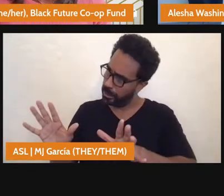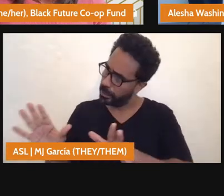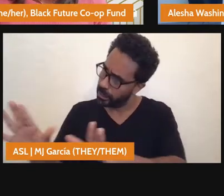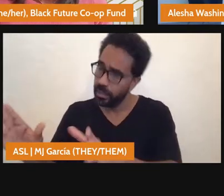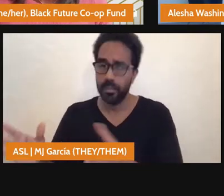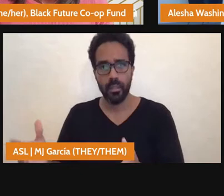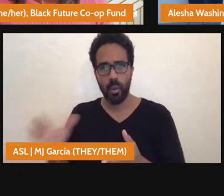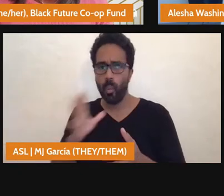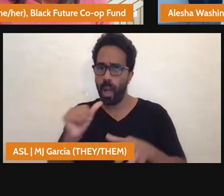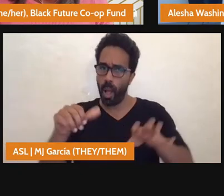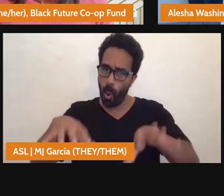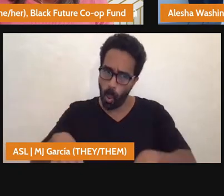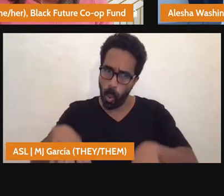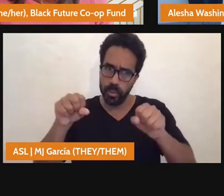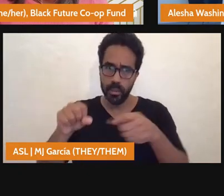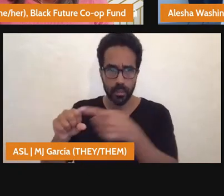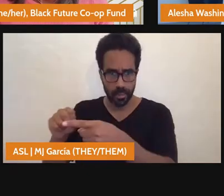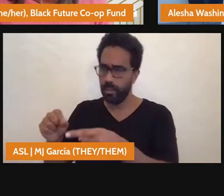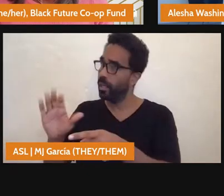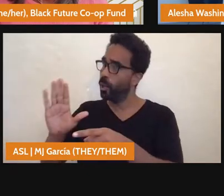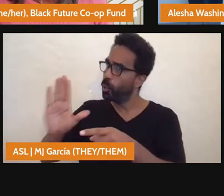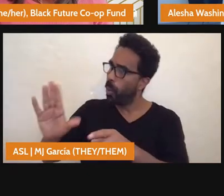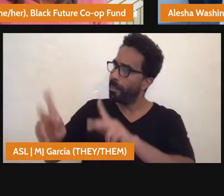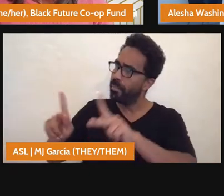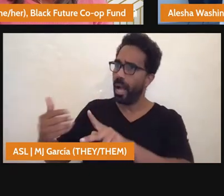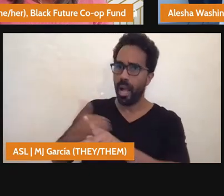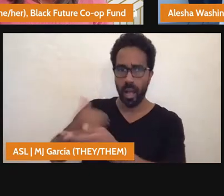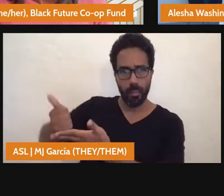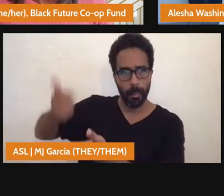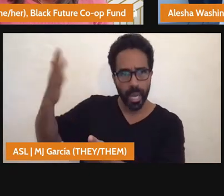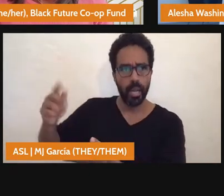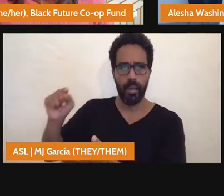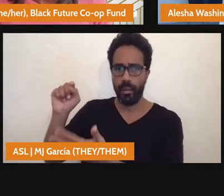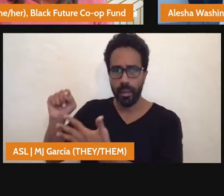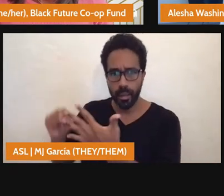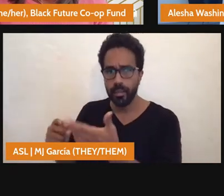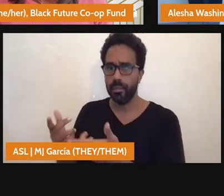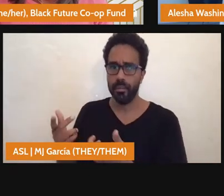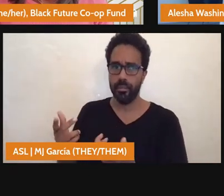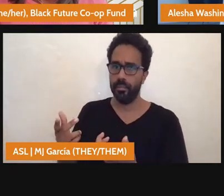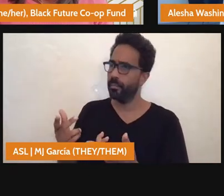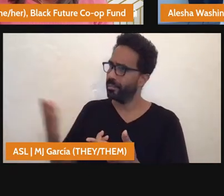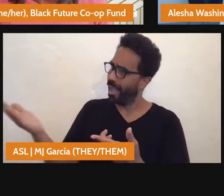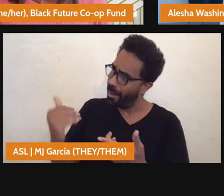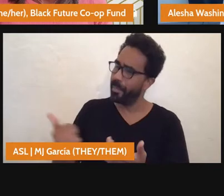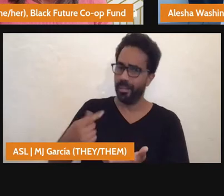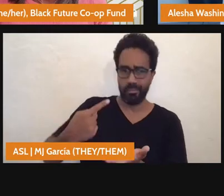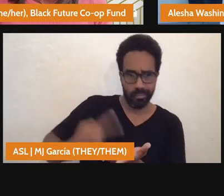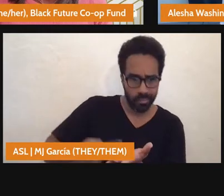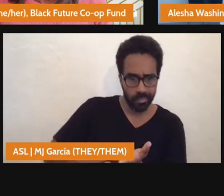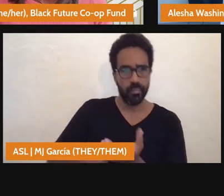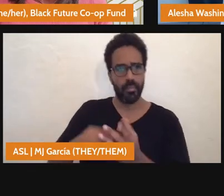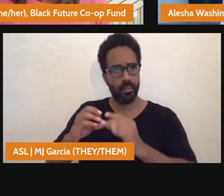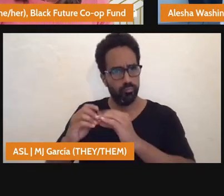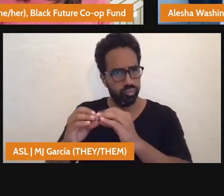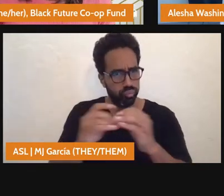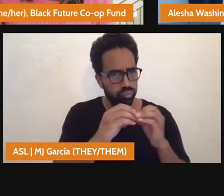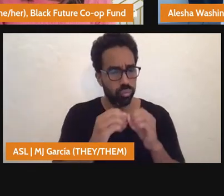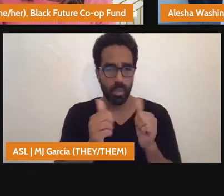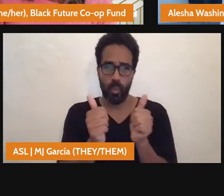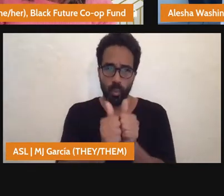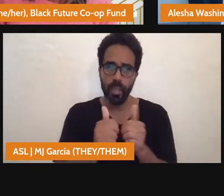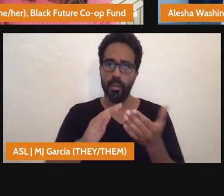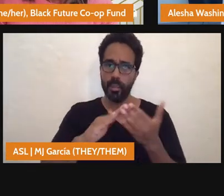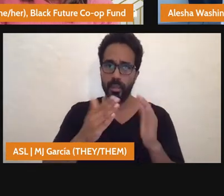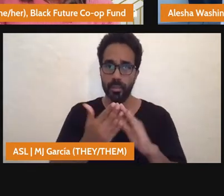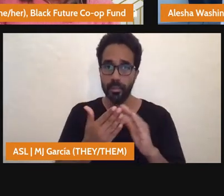who have wealth and talk about these topics with their, you know,